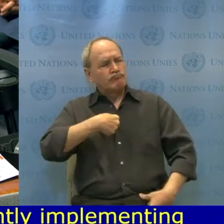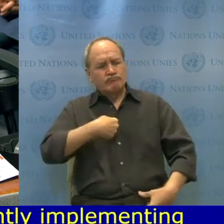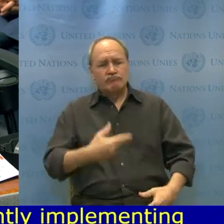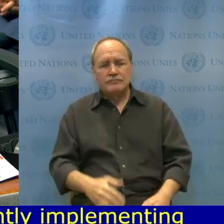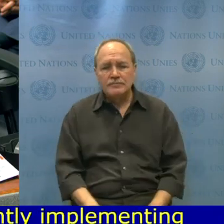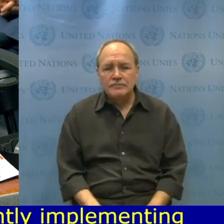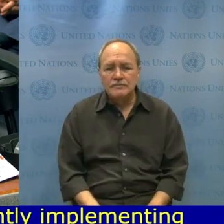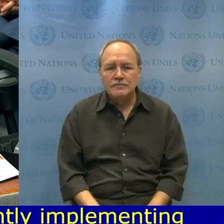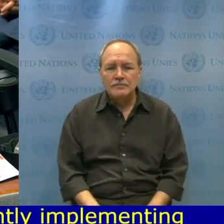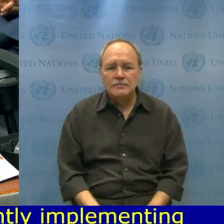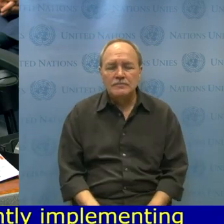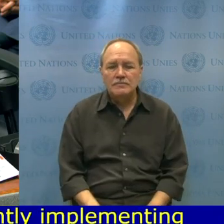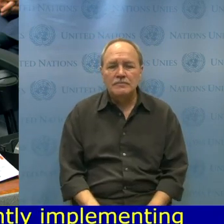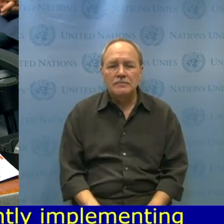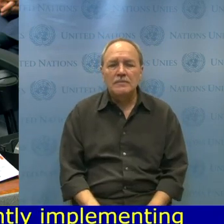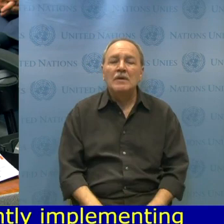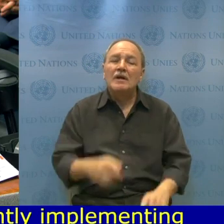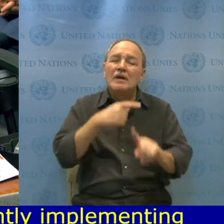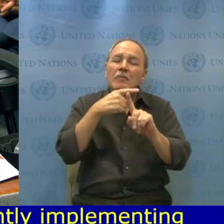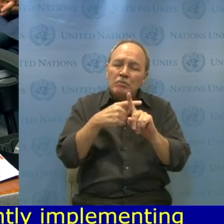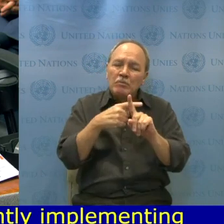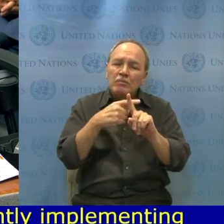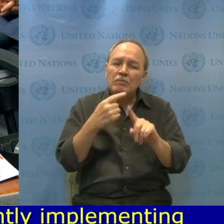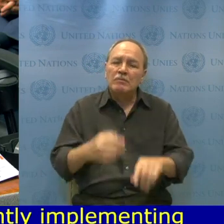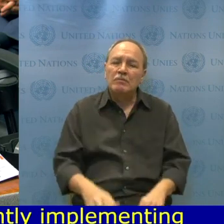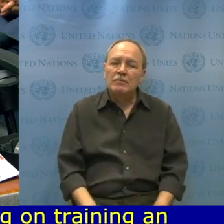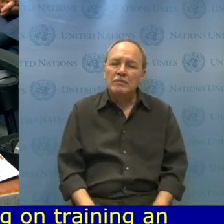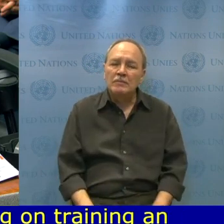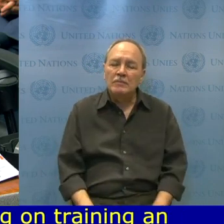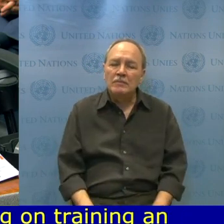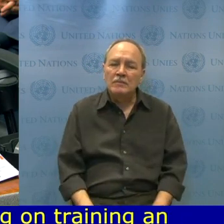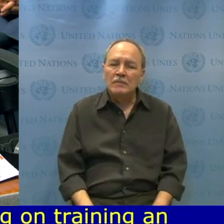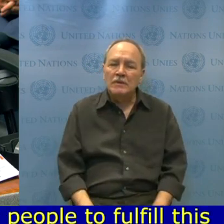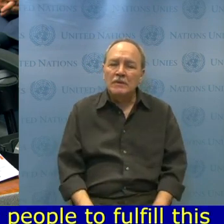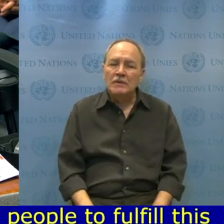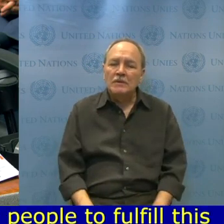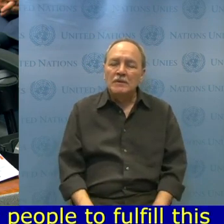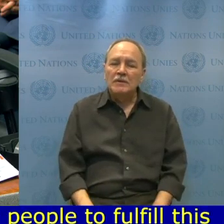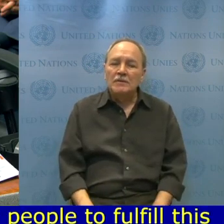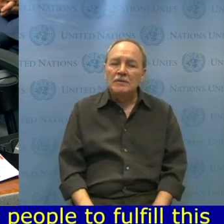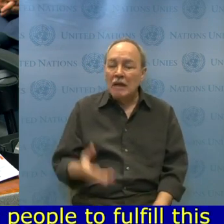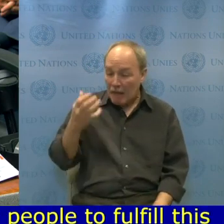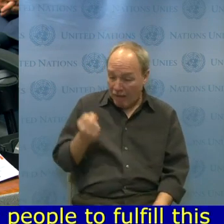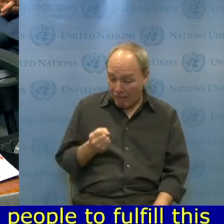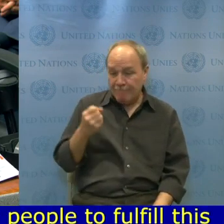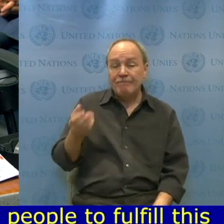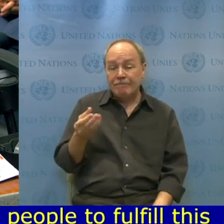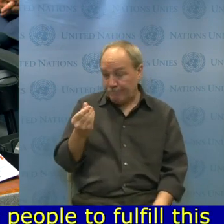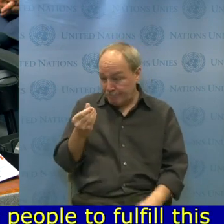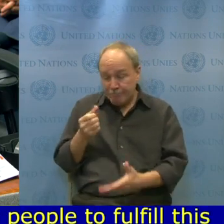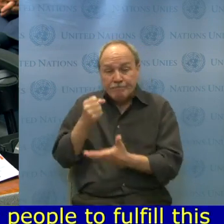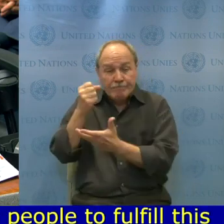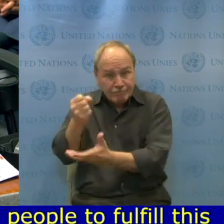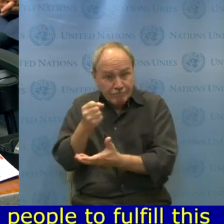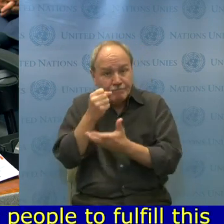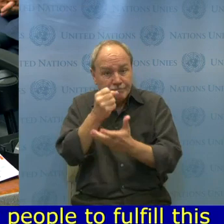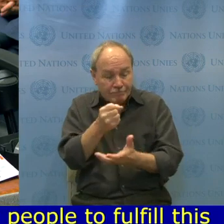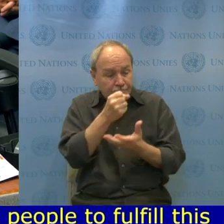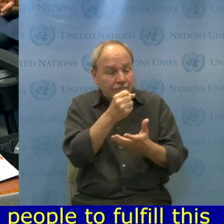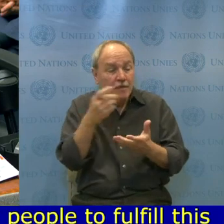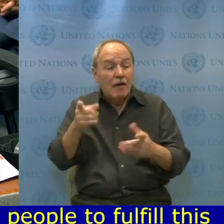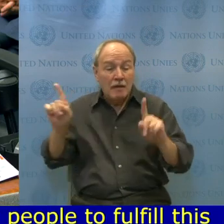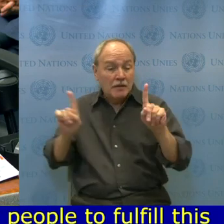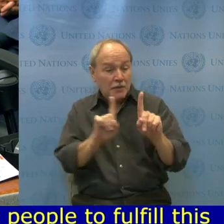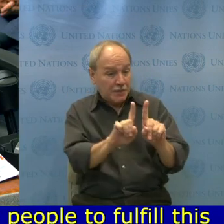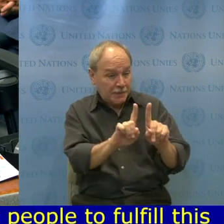we also have subsidies for those assisting people with disabilities who